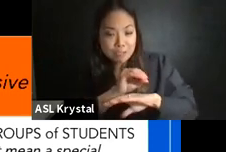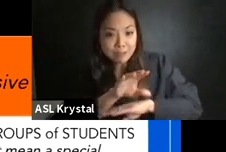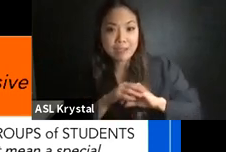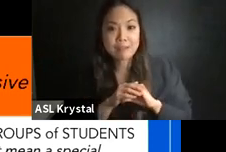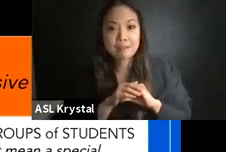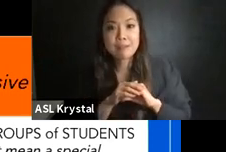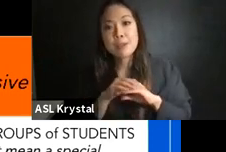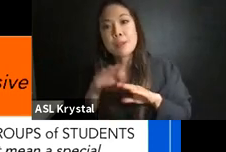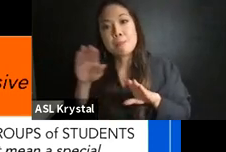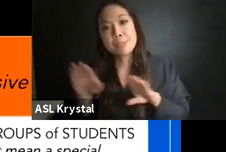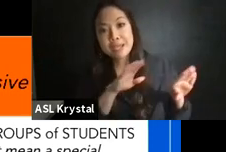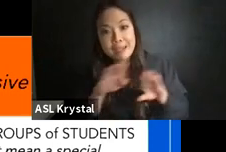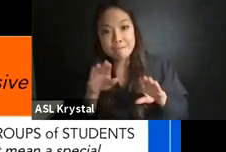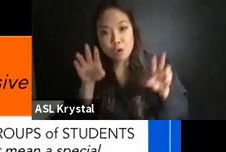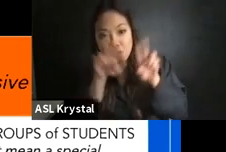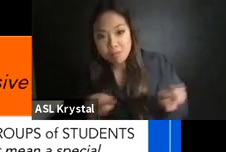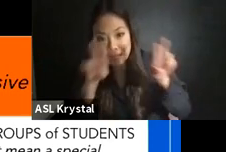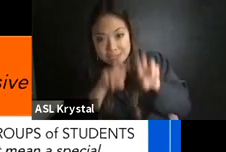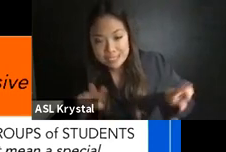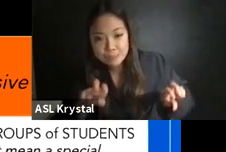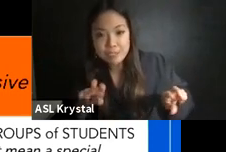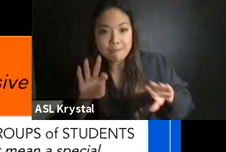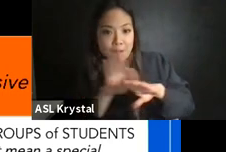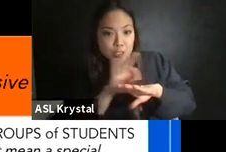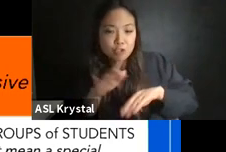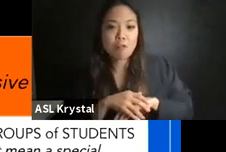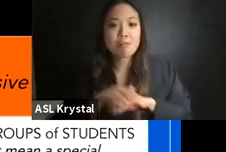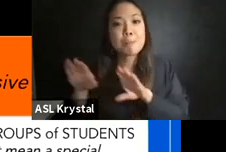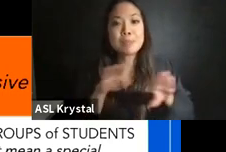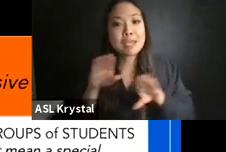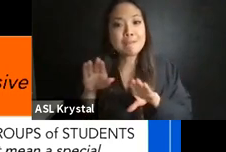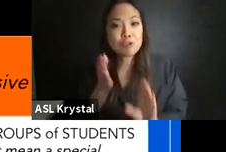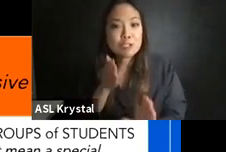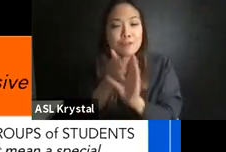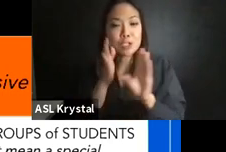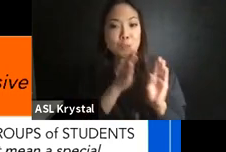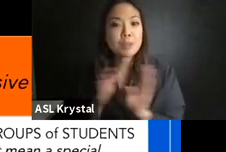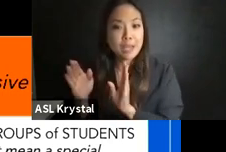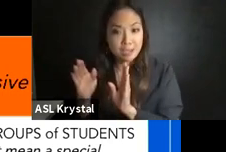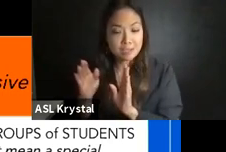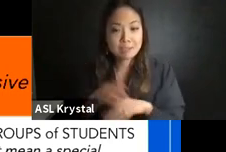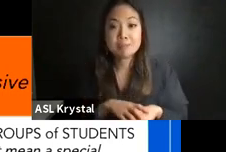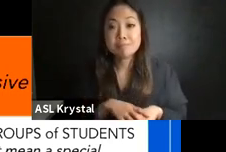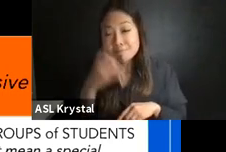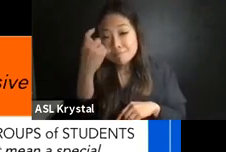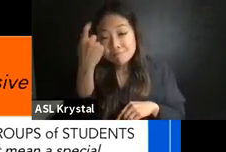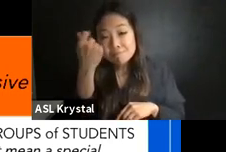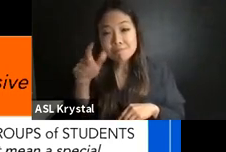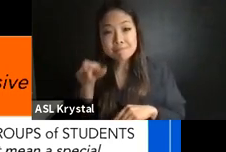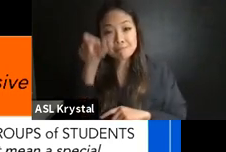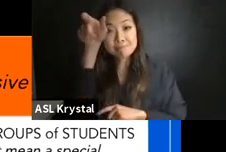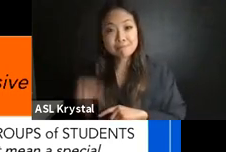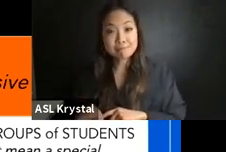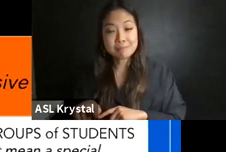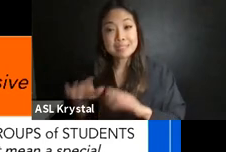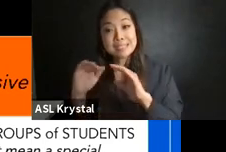assessments behavioral intervention plans and it's important to note that tier 3 does not mean an